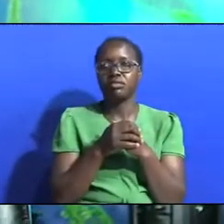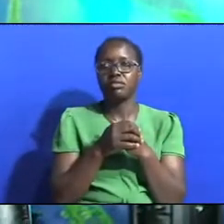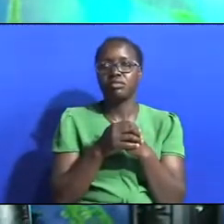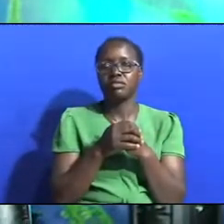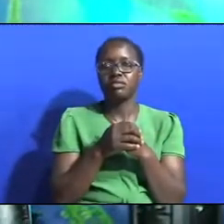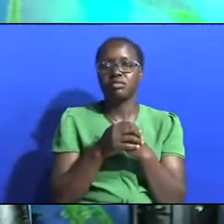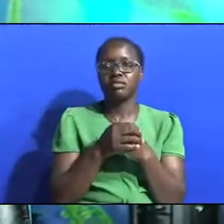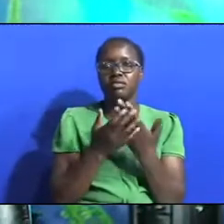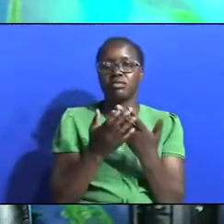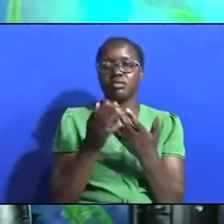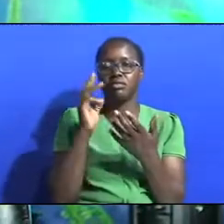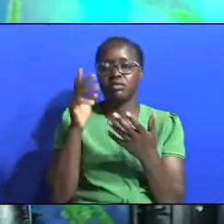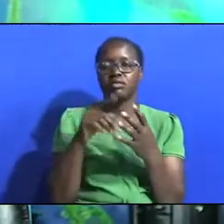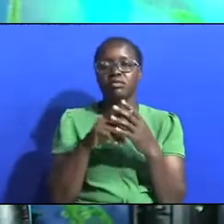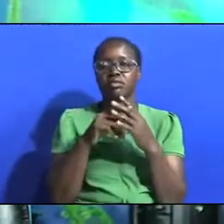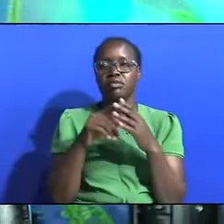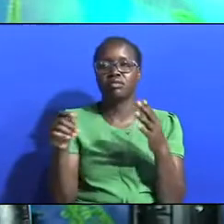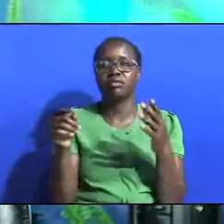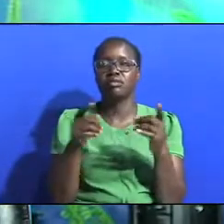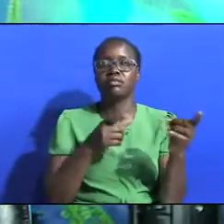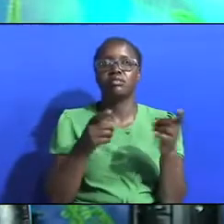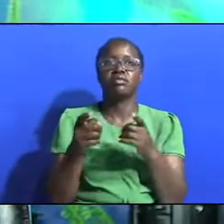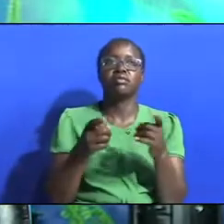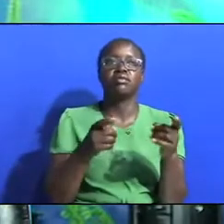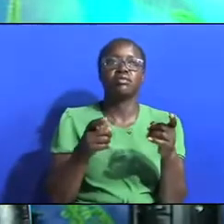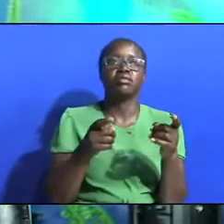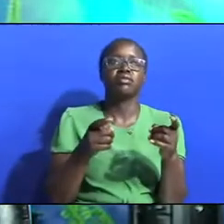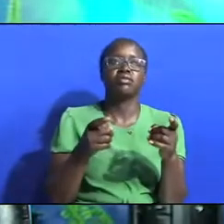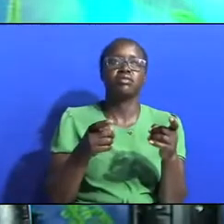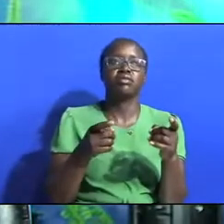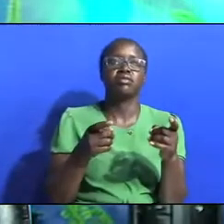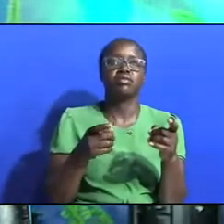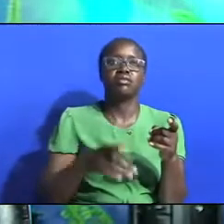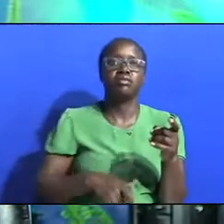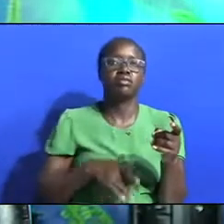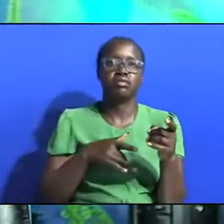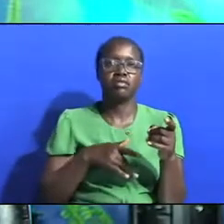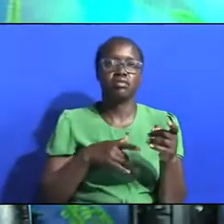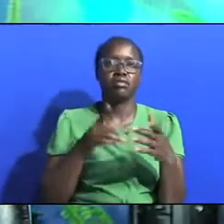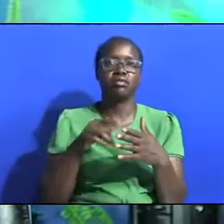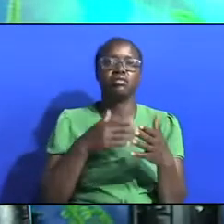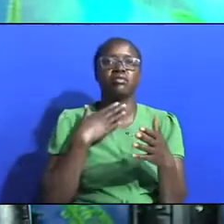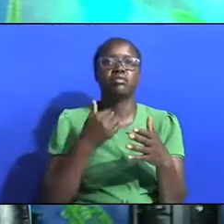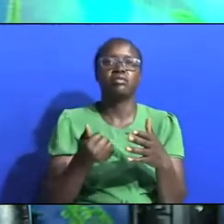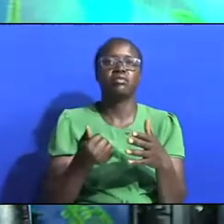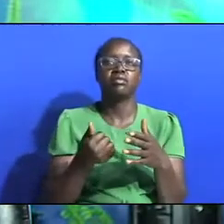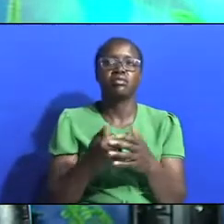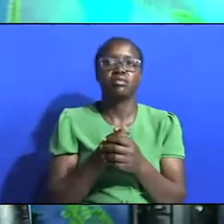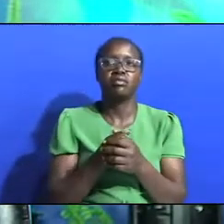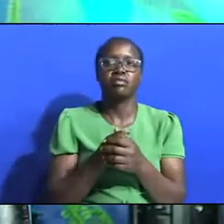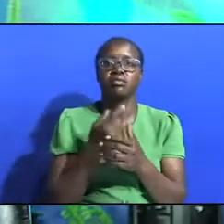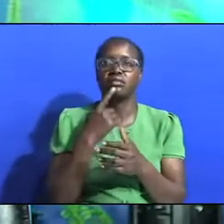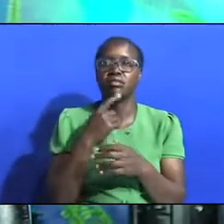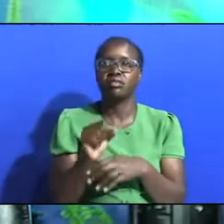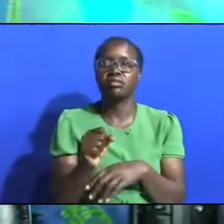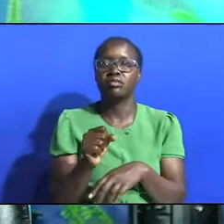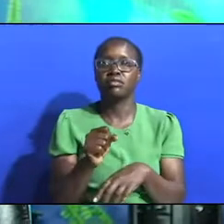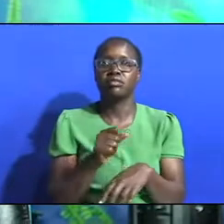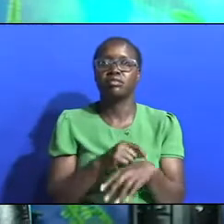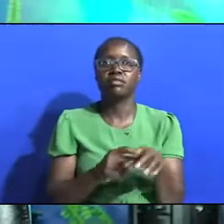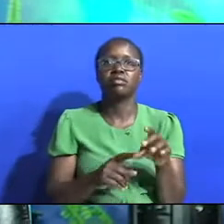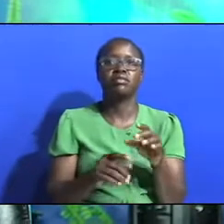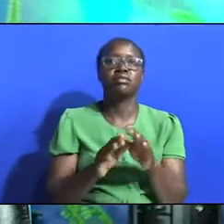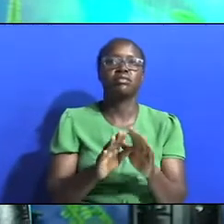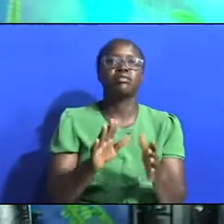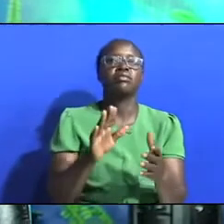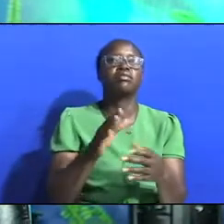free. So now they were controlled by their feelings, what they wanted. So when they had to